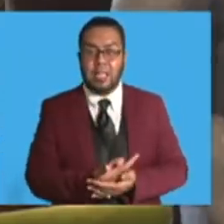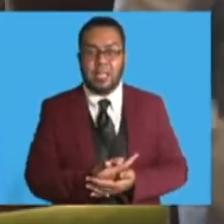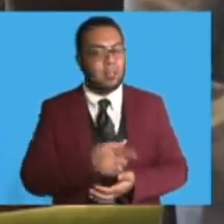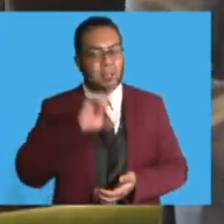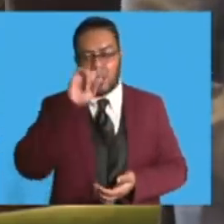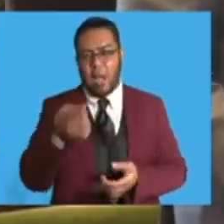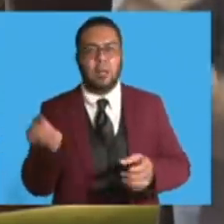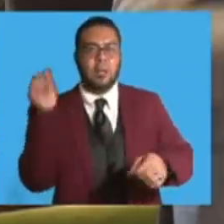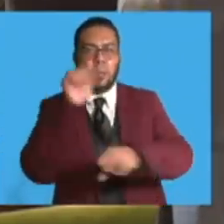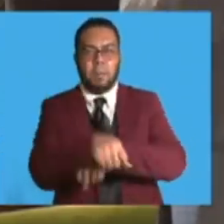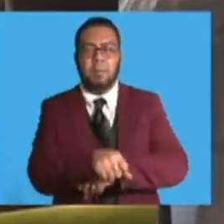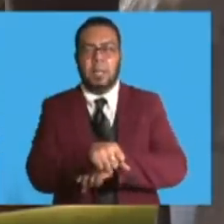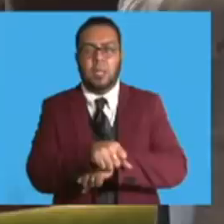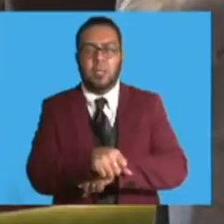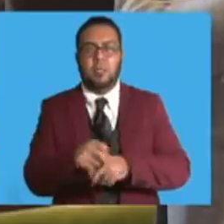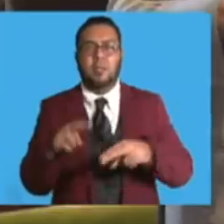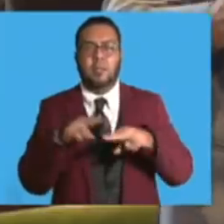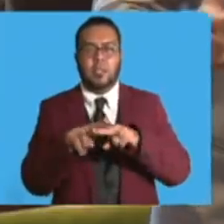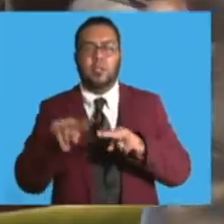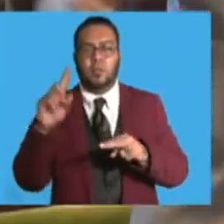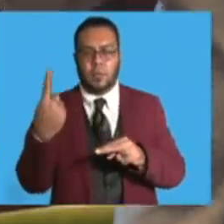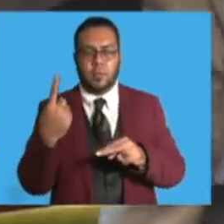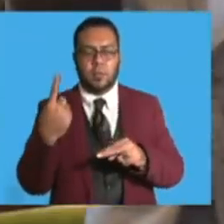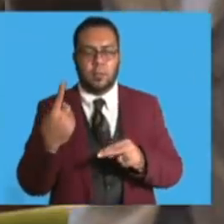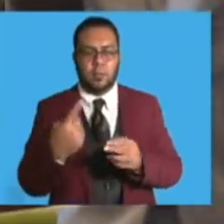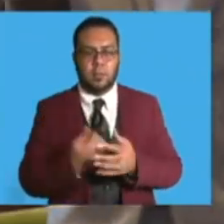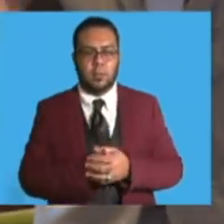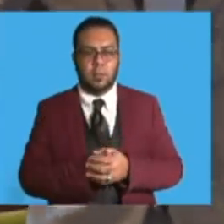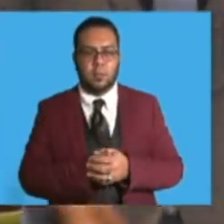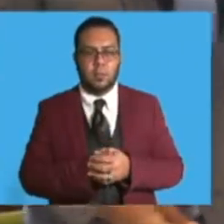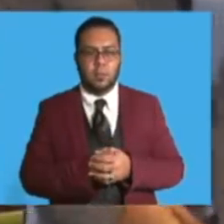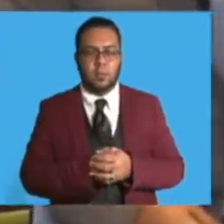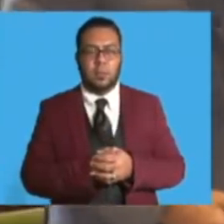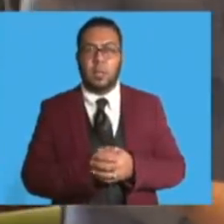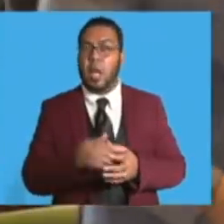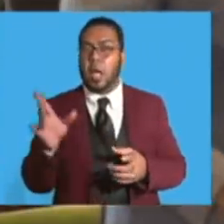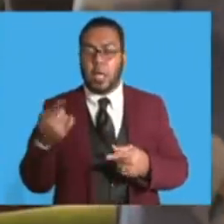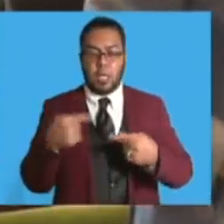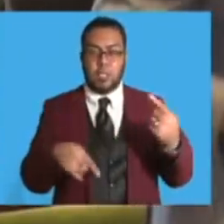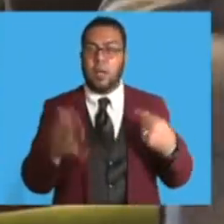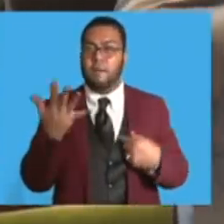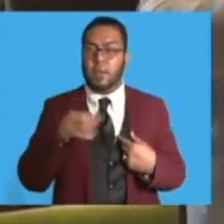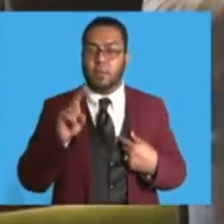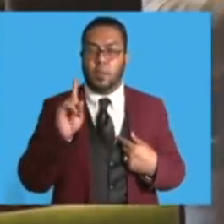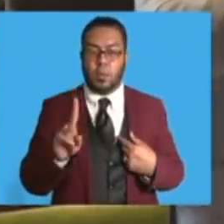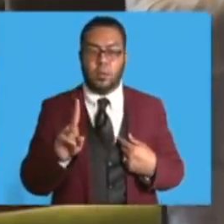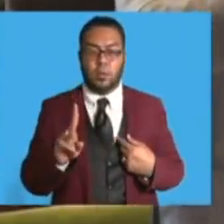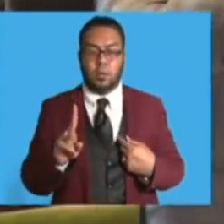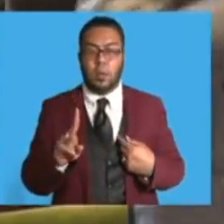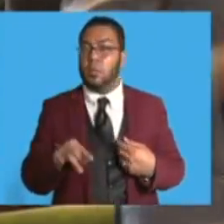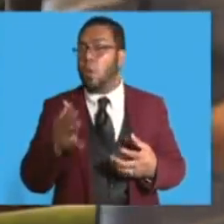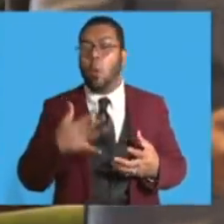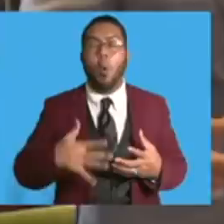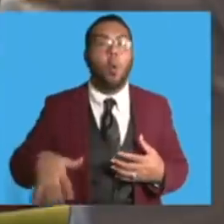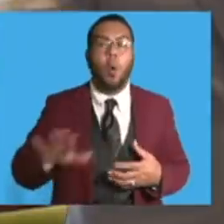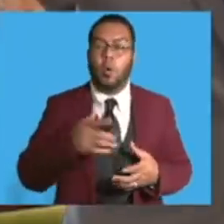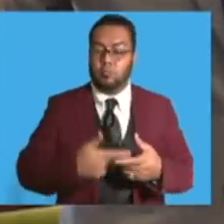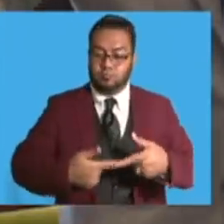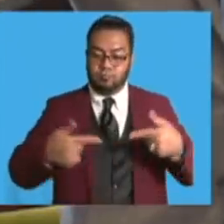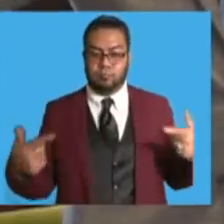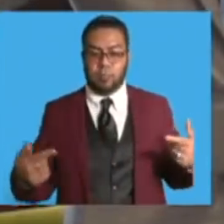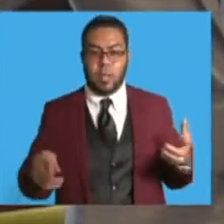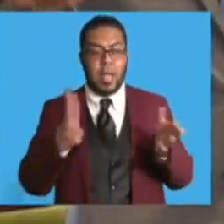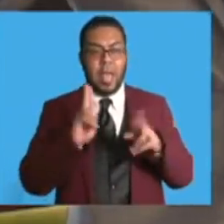Fiji First, Madam Speaker. 200 candidates against 51 of us. They're all on one side, Madam Speaker. Of course,